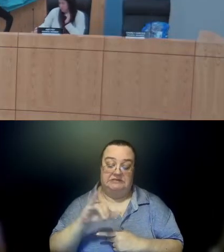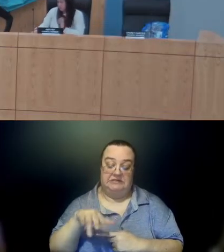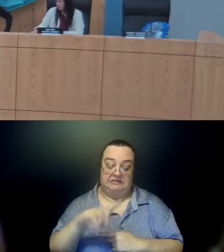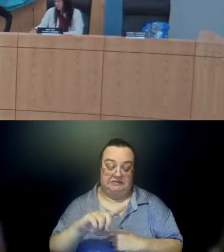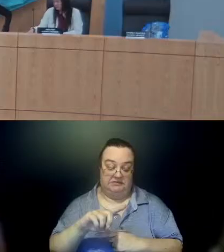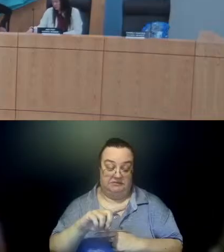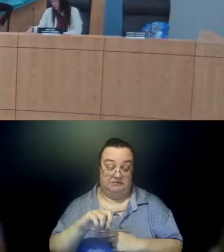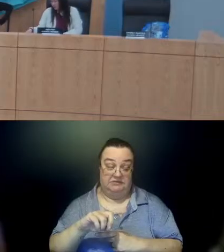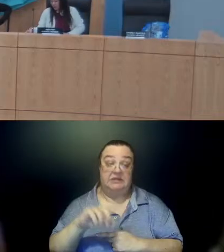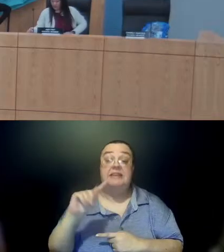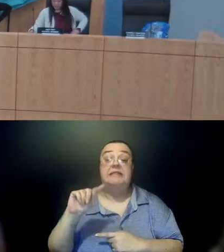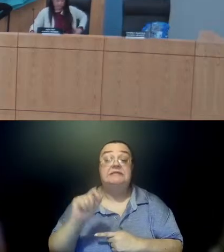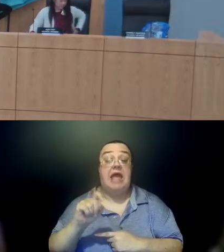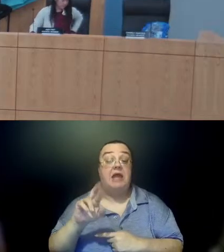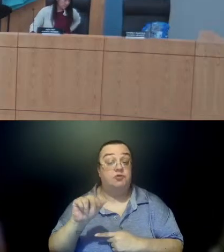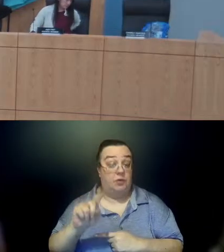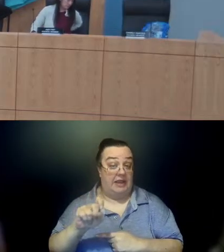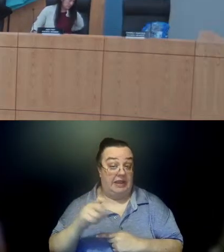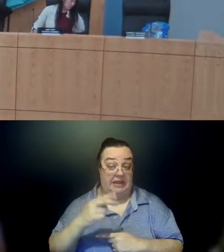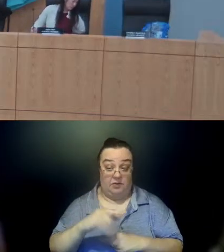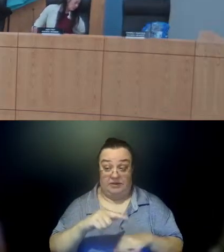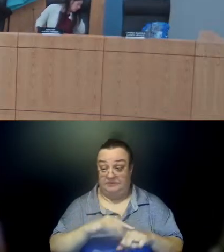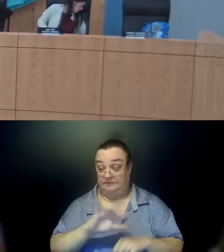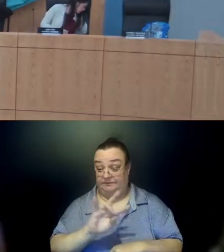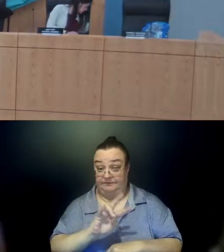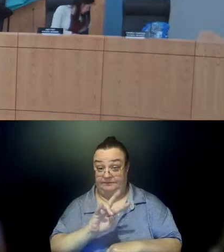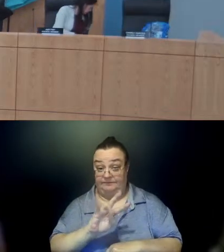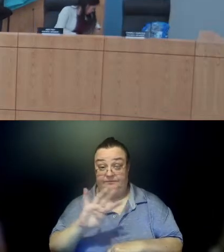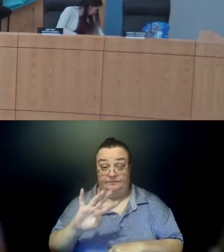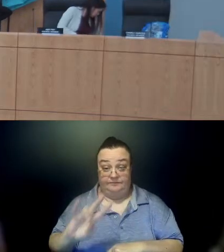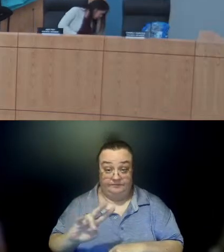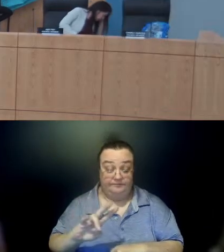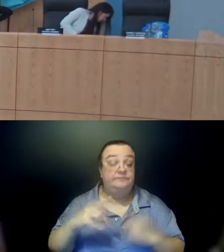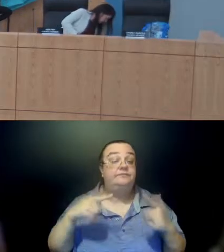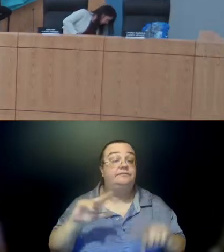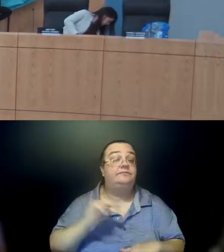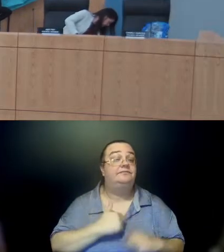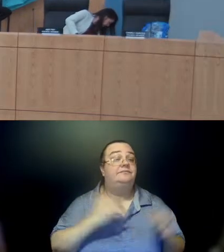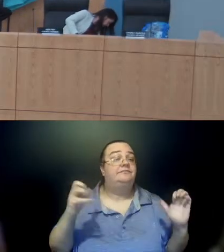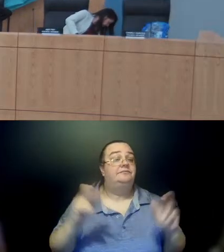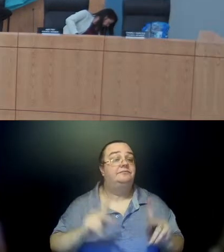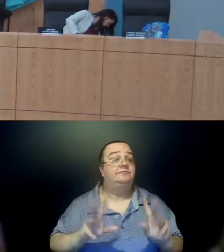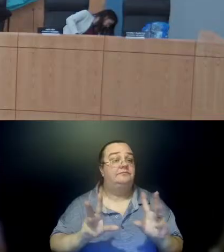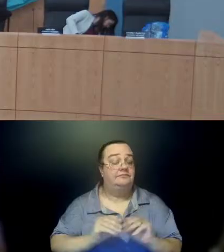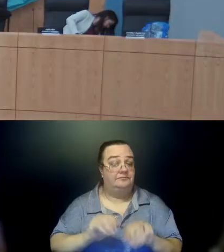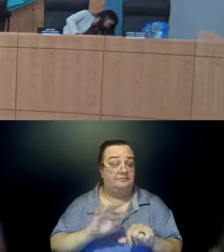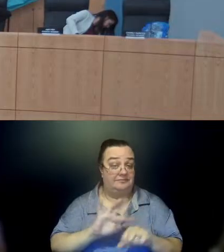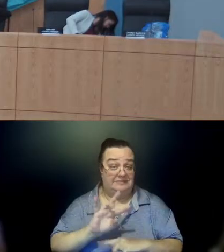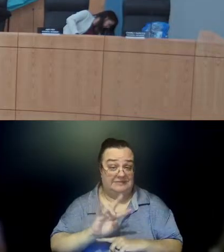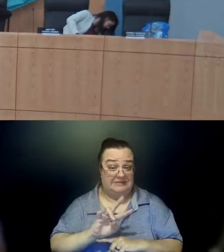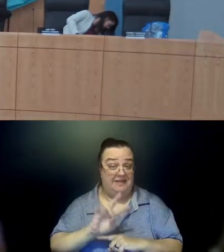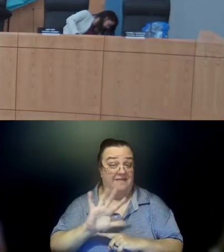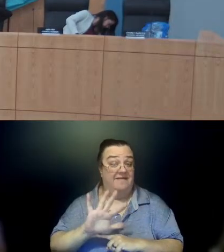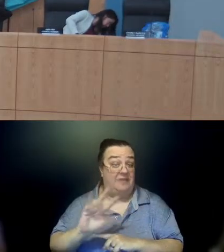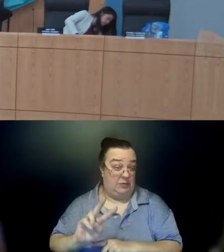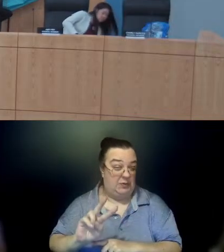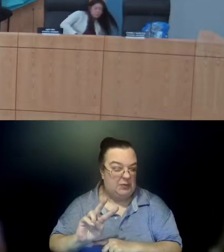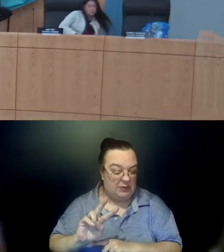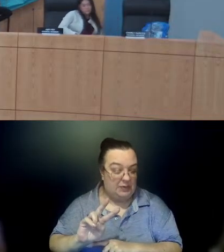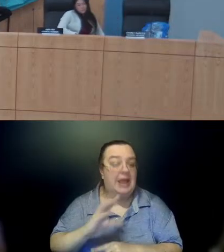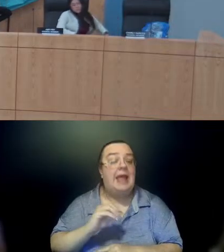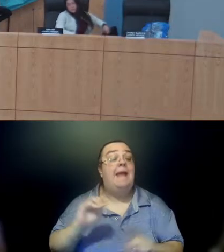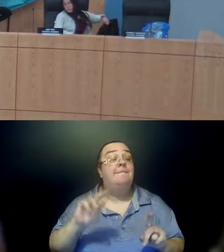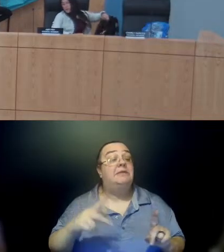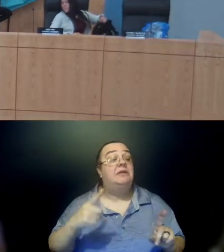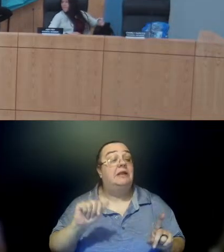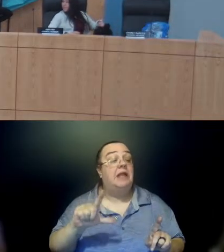hearing at 7:47. Let us reconvene at 7:52. And Mr.